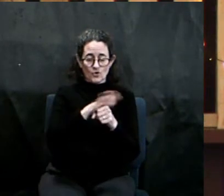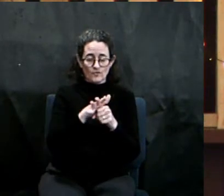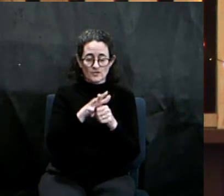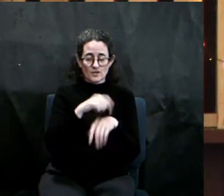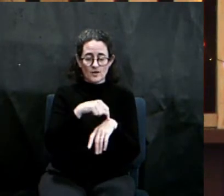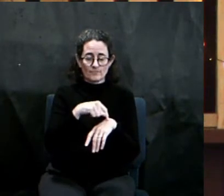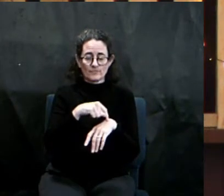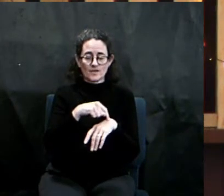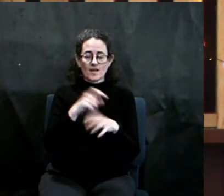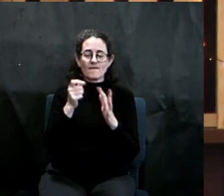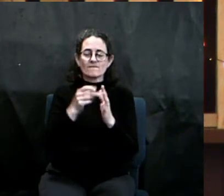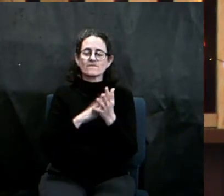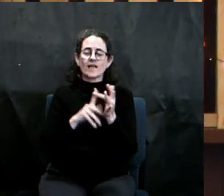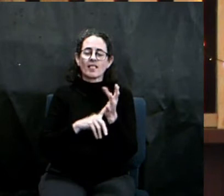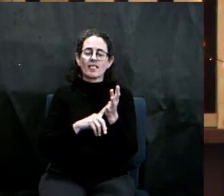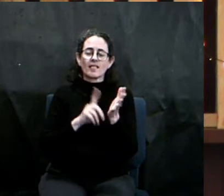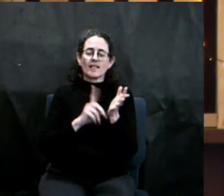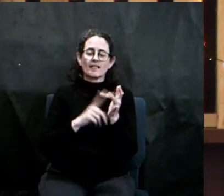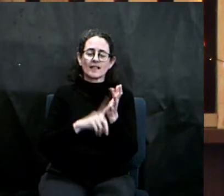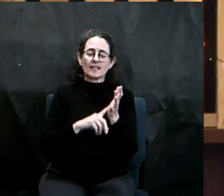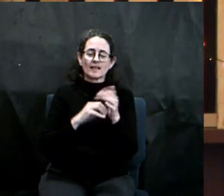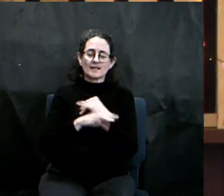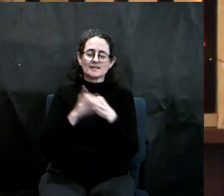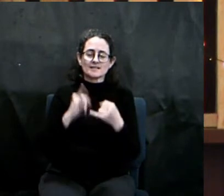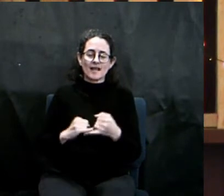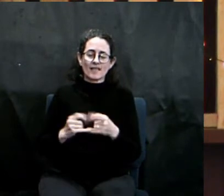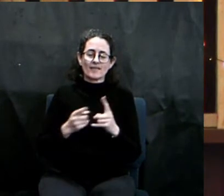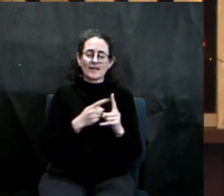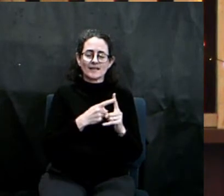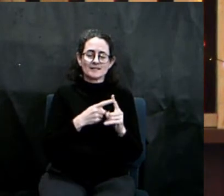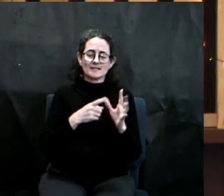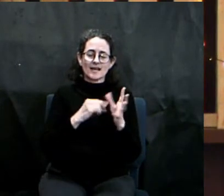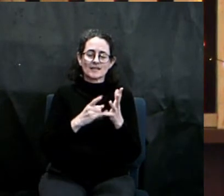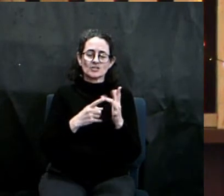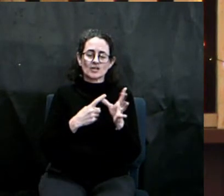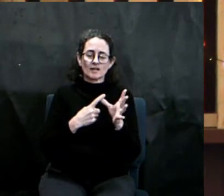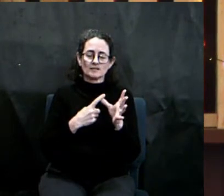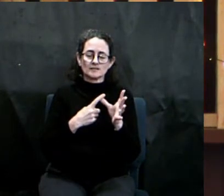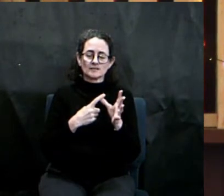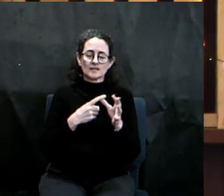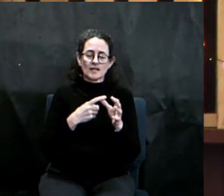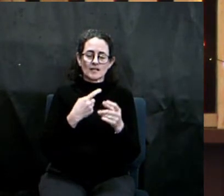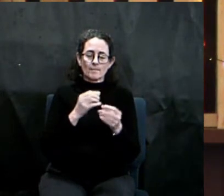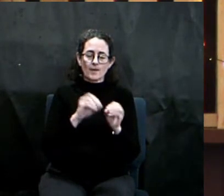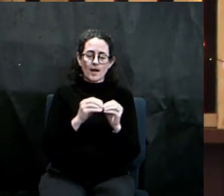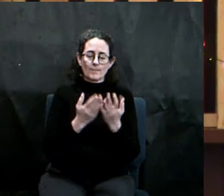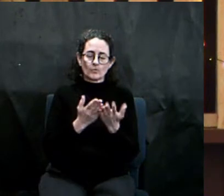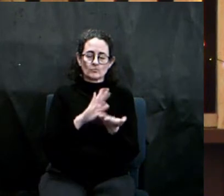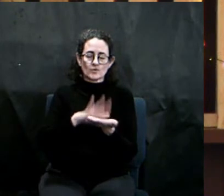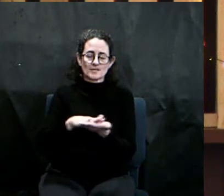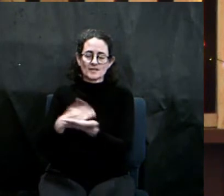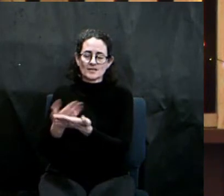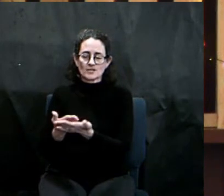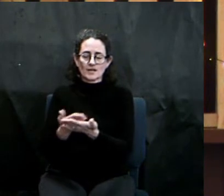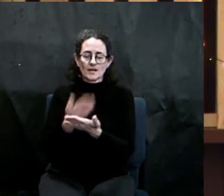Phil and Lil and their family serving in Southeast Asia in gospel translation, and we pray, Lord God, that you'll continue to use them